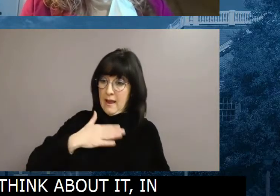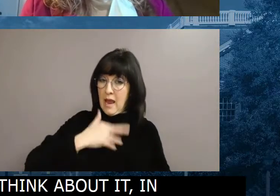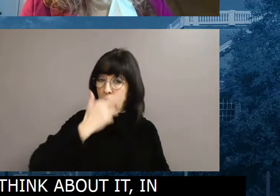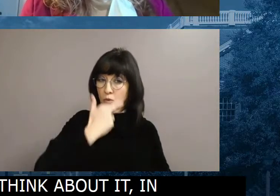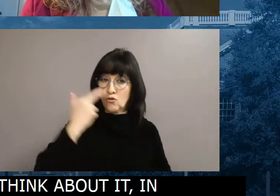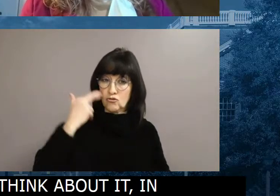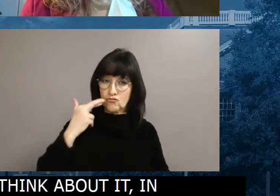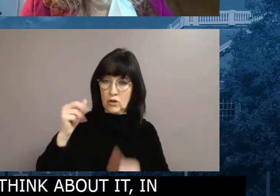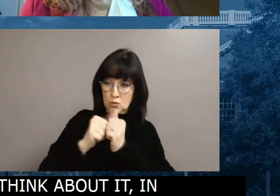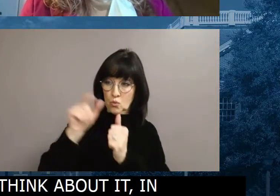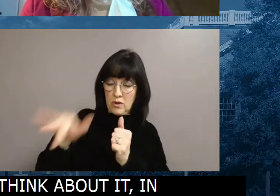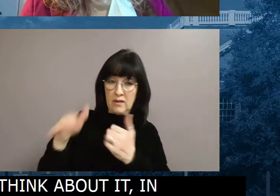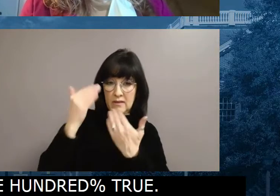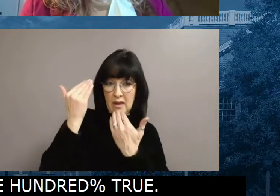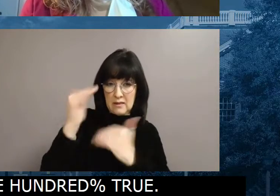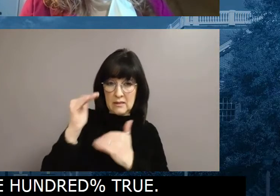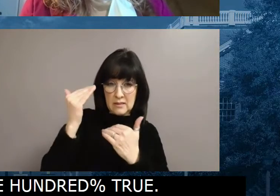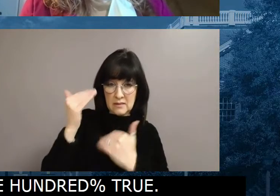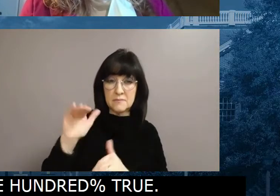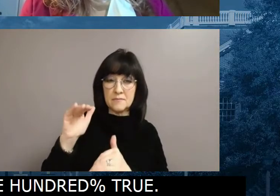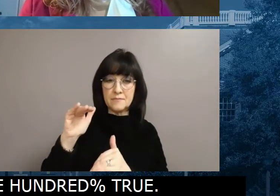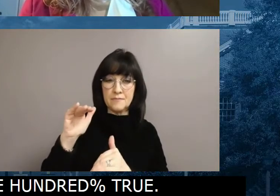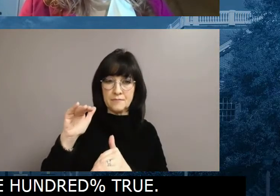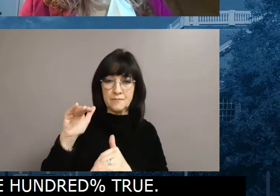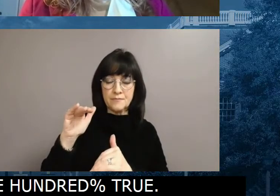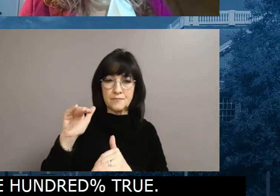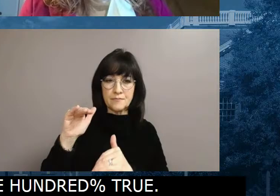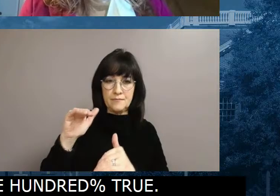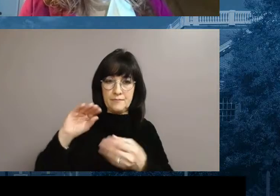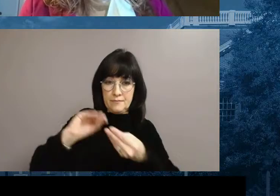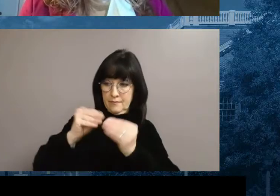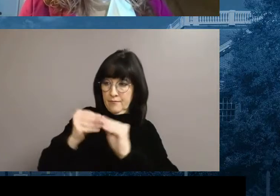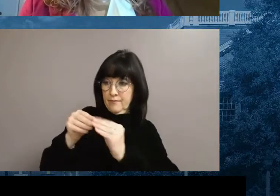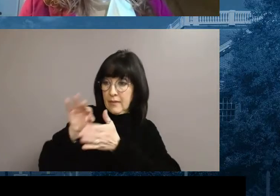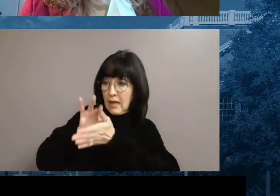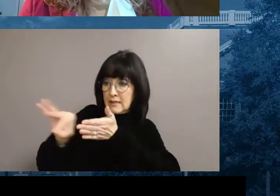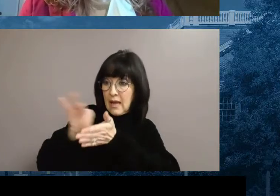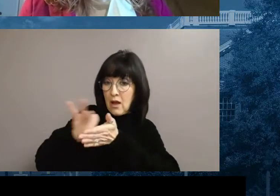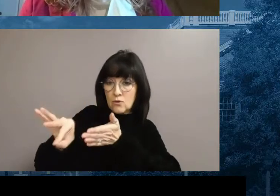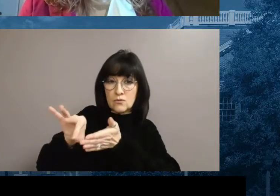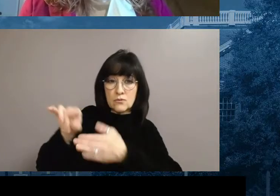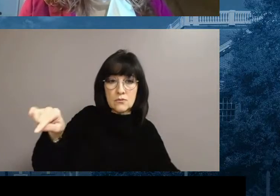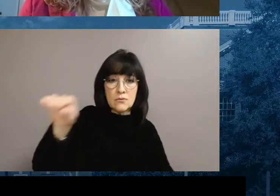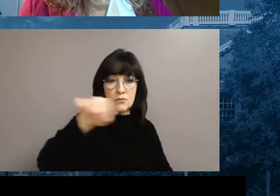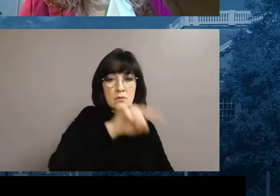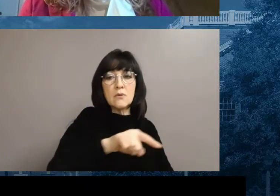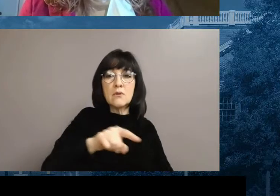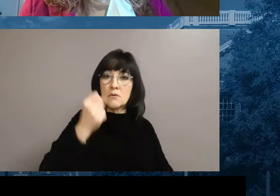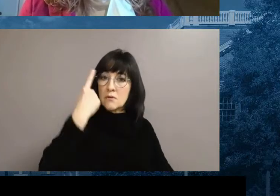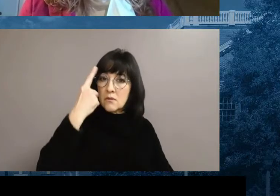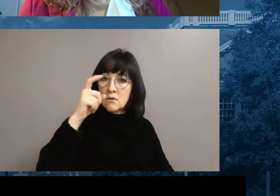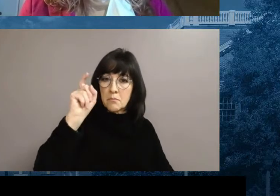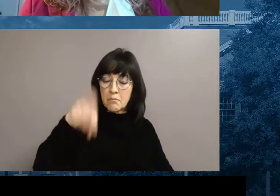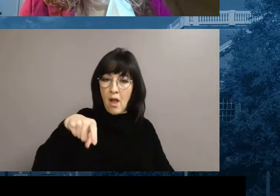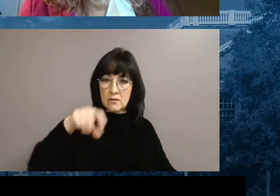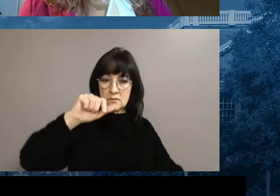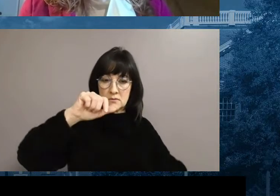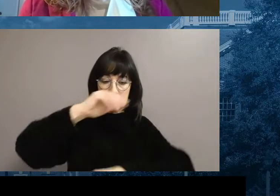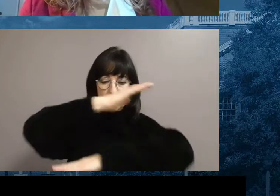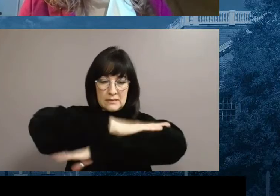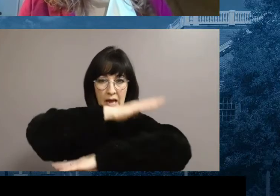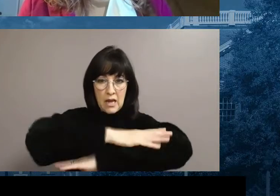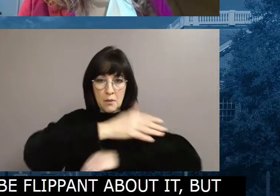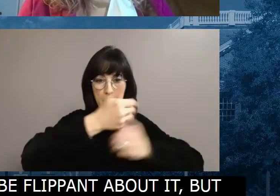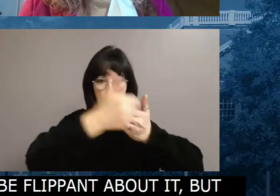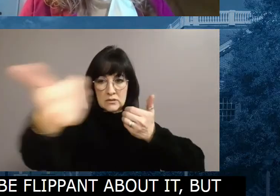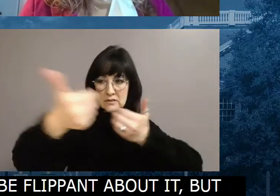limitations, geometric limitations, if you will, keeping tables separate, limiting people that are